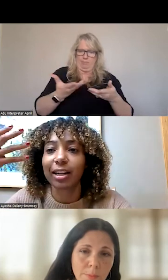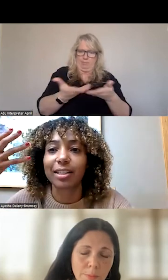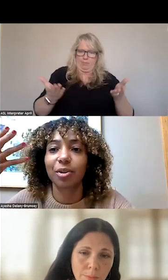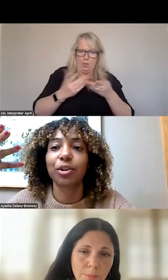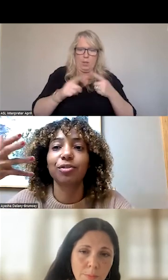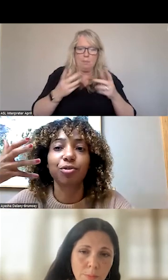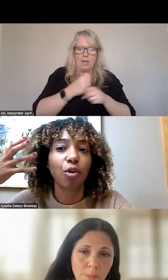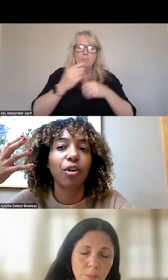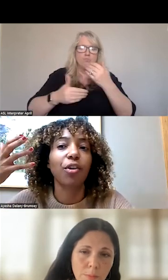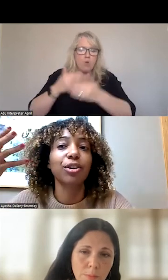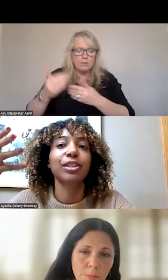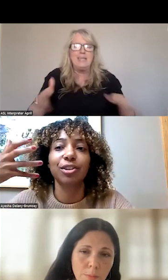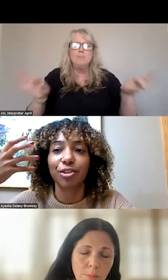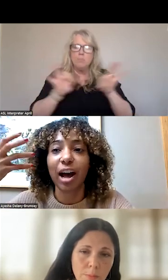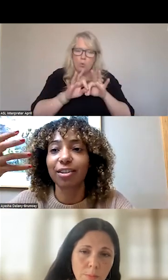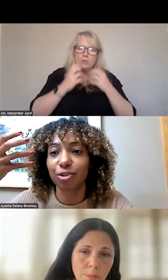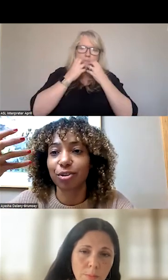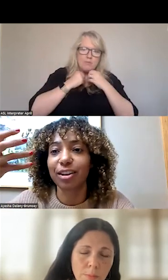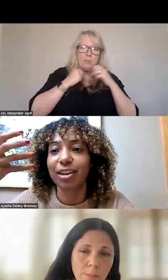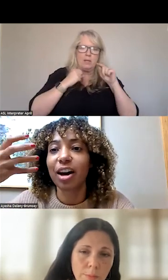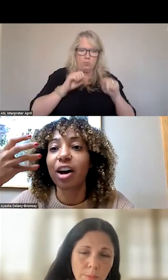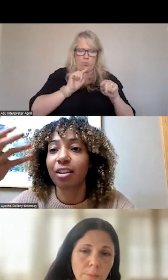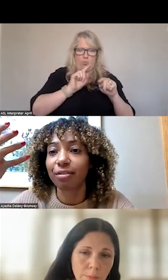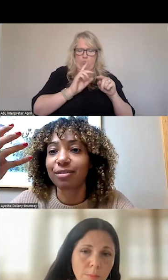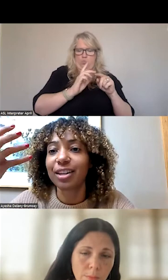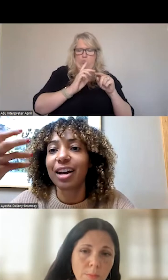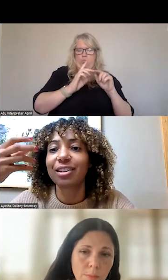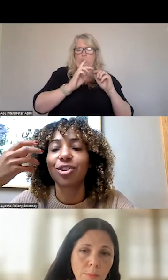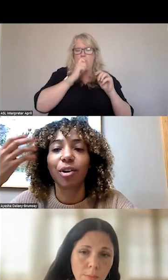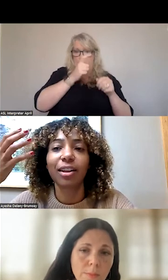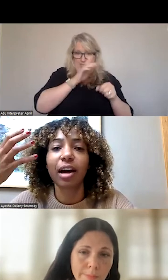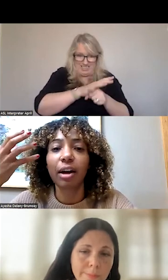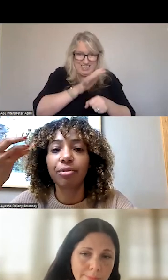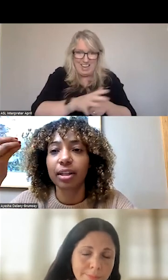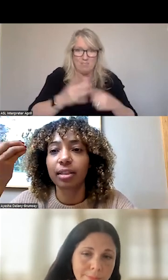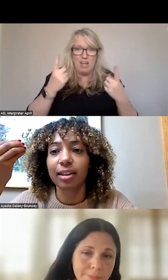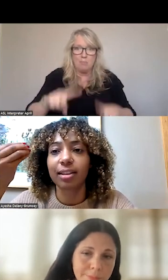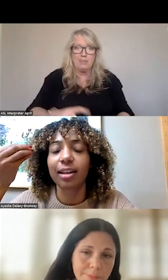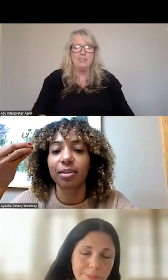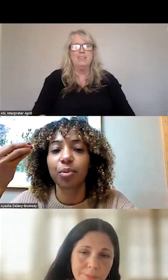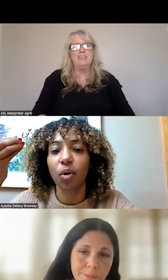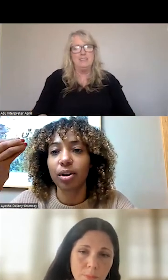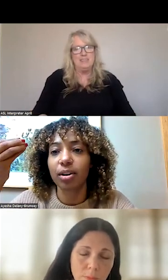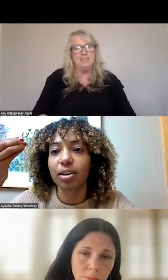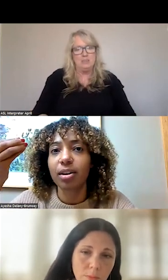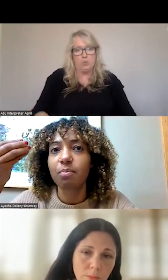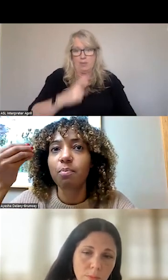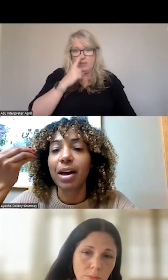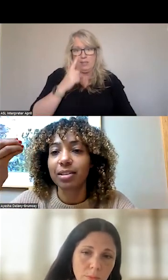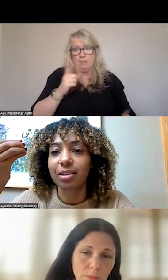have to recognize that we are really still not doing enough. And so I really think that that's an